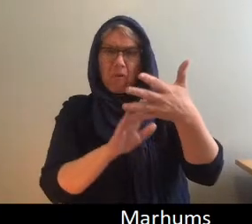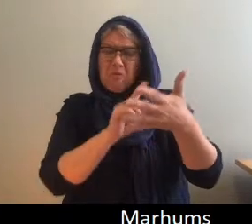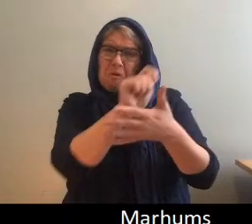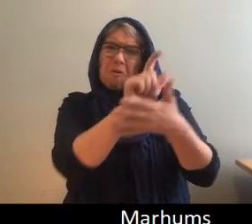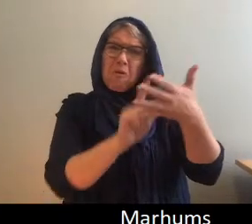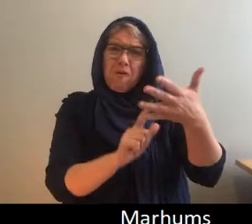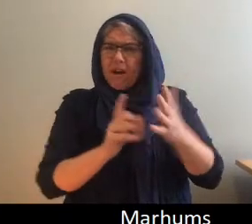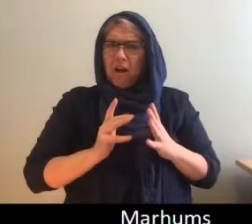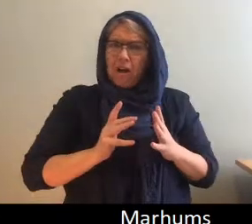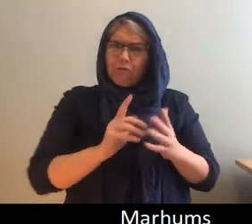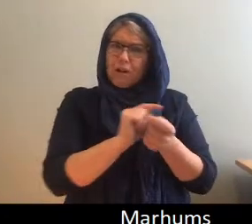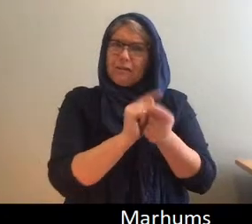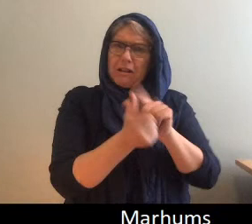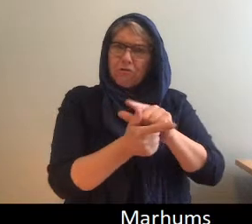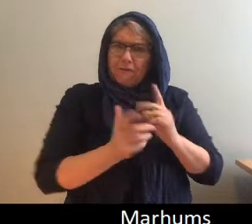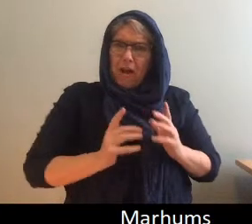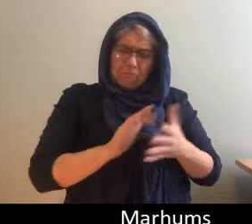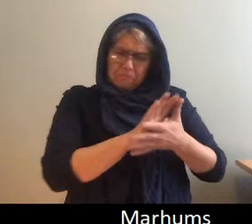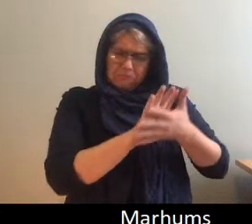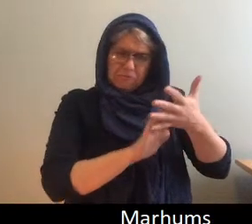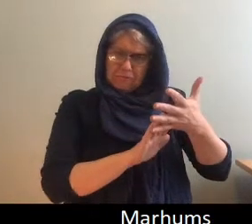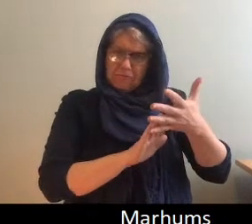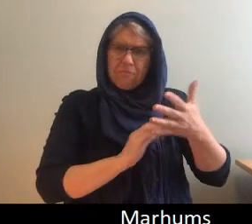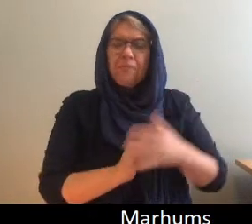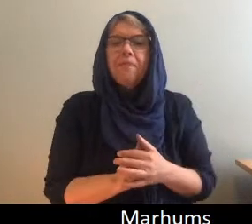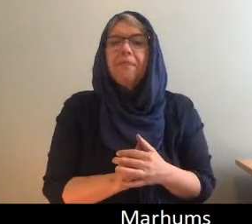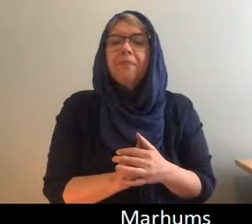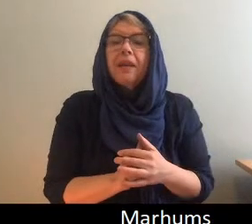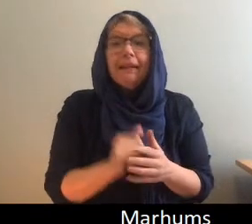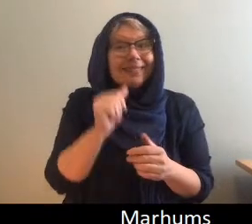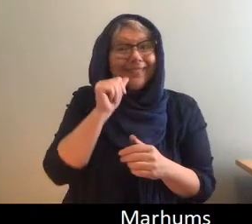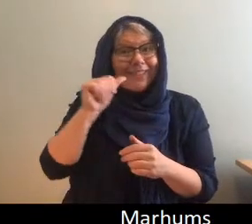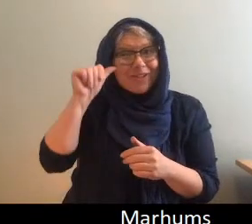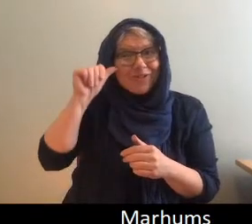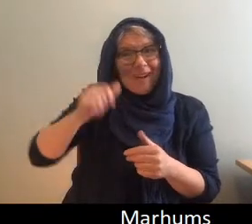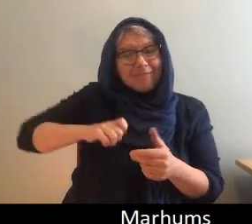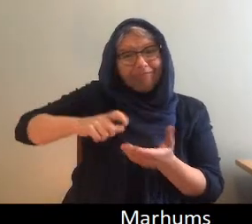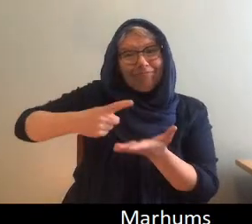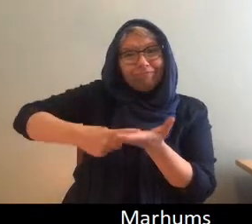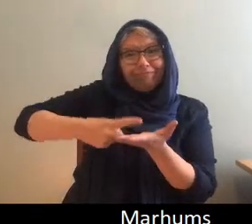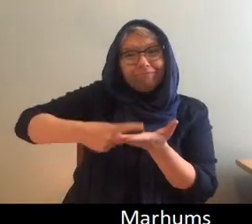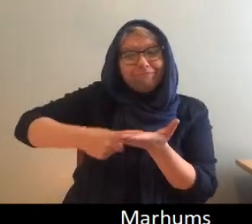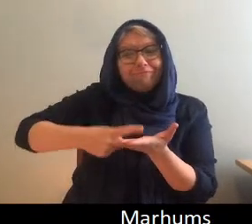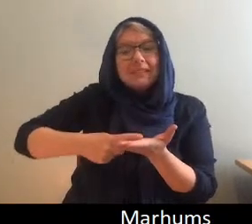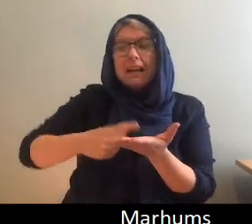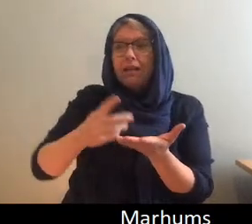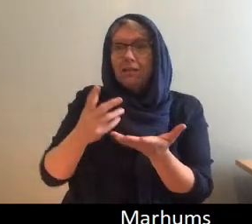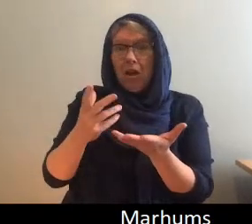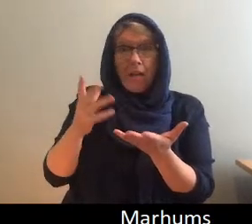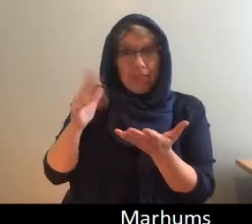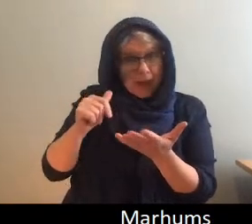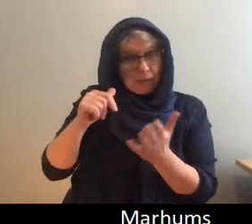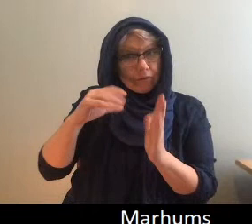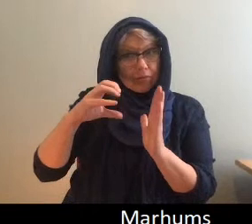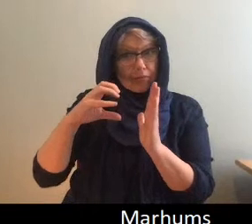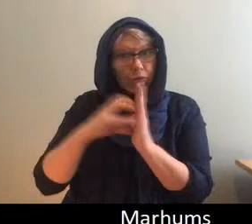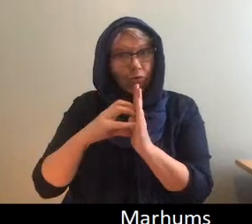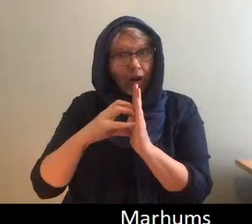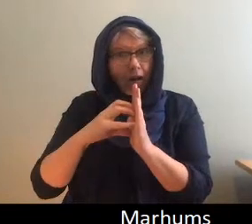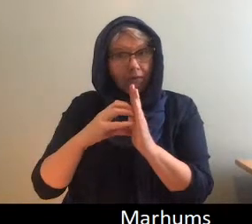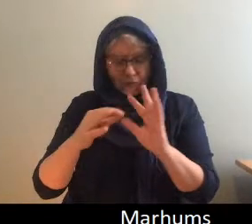verse talks about a revelation of something. Something was sent down. Inna anzalnahu fi laylatil